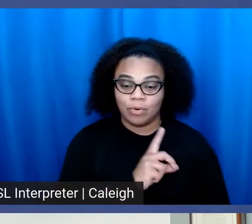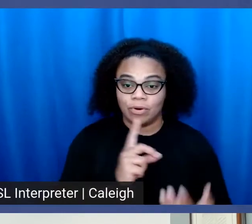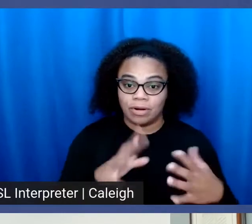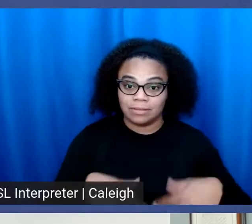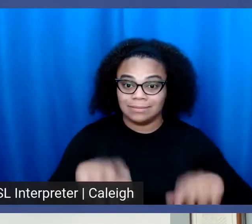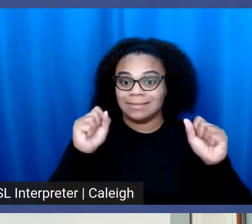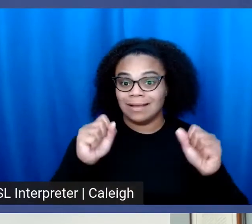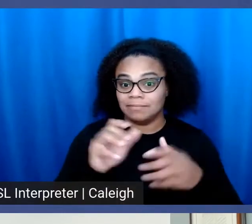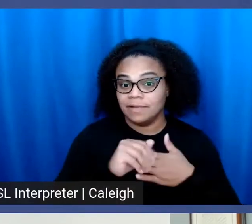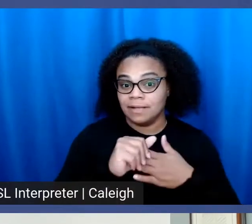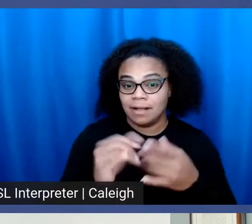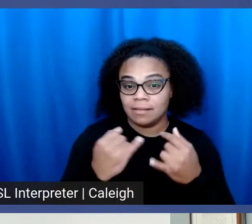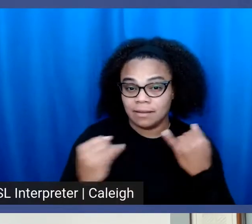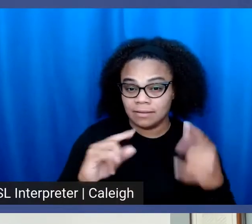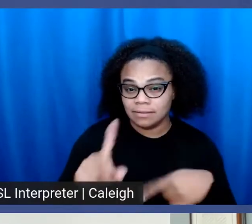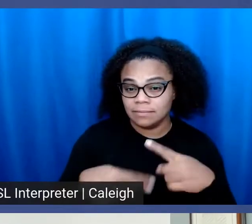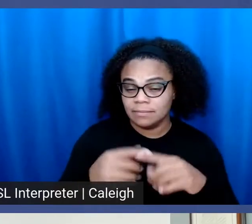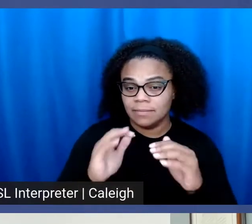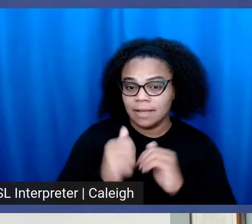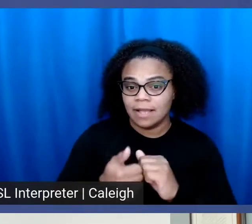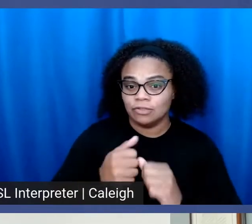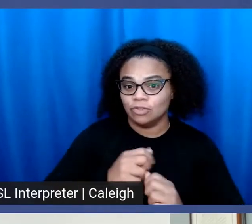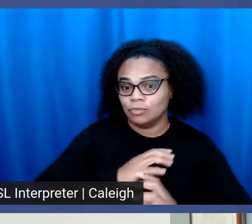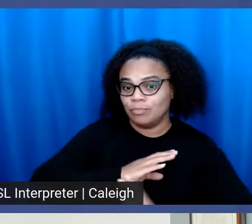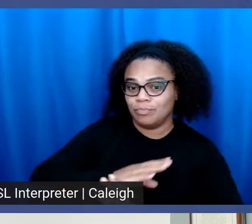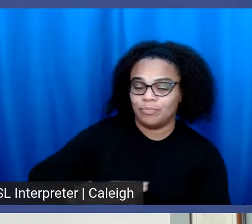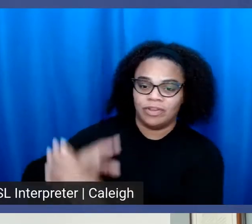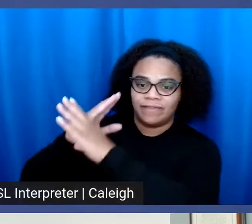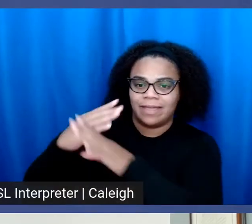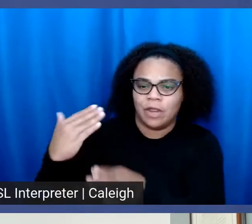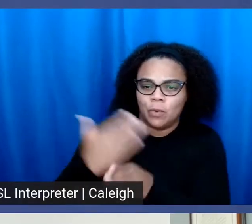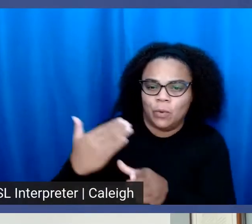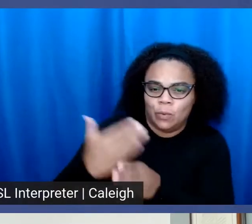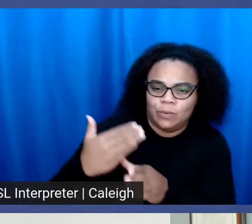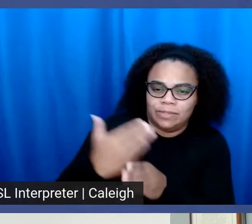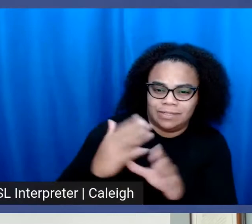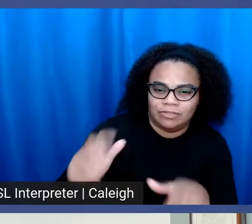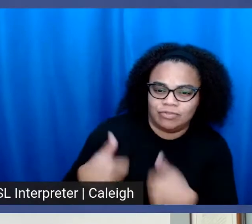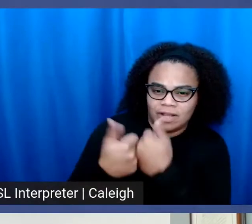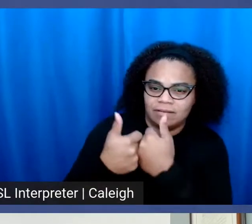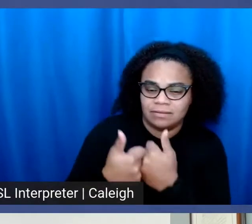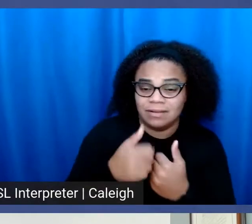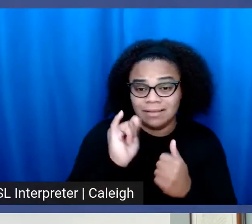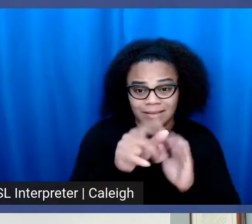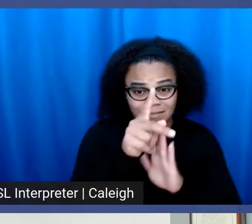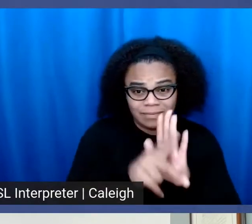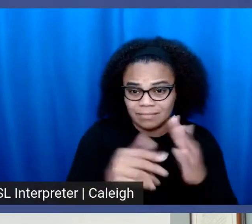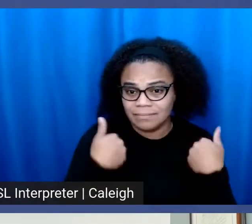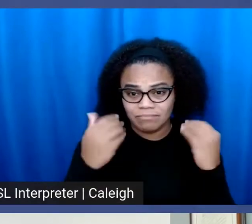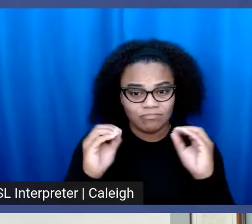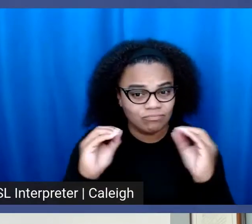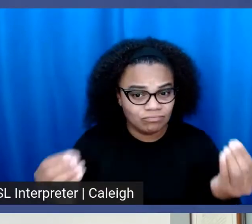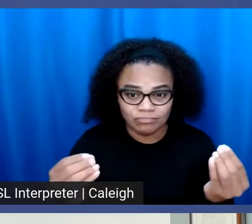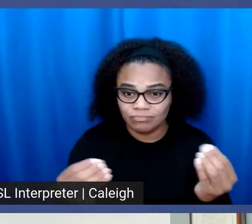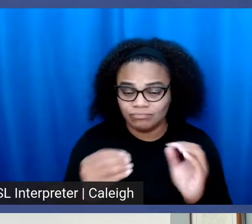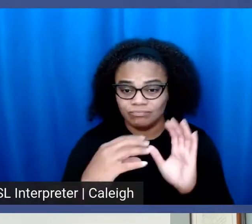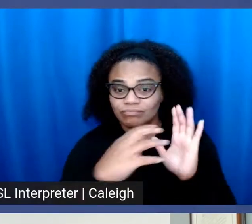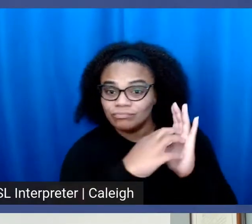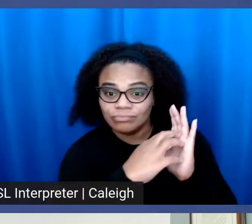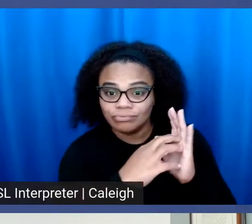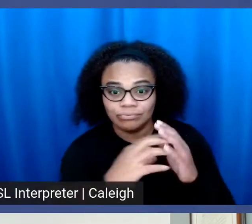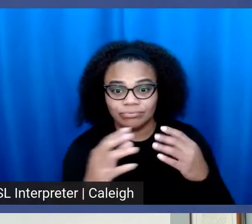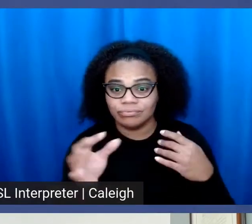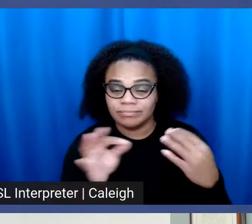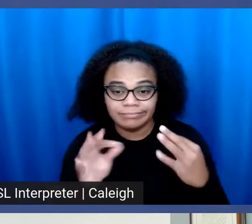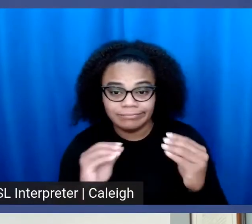guidelines about preventing nuisance challenges. There is nothing in the policy that would prevent these aggrieved parents from turning